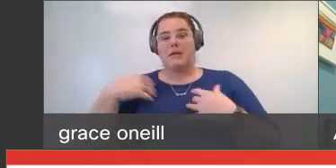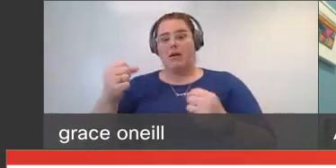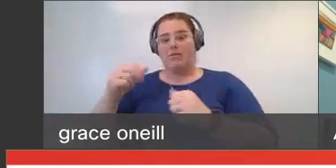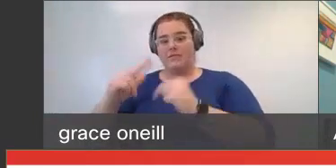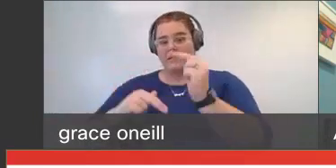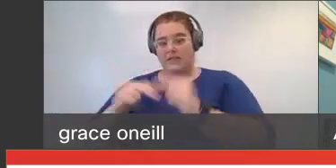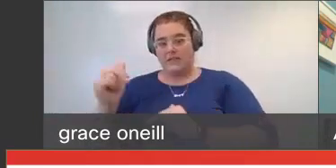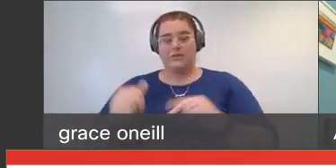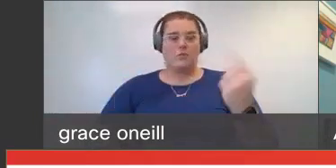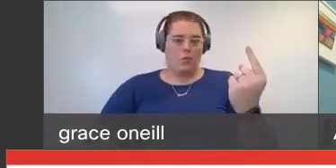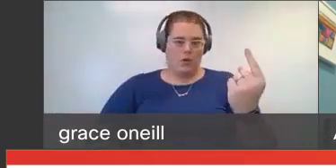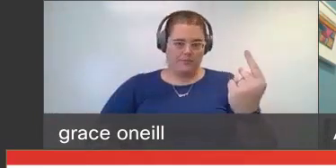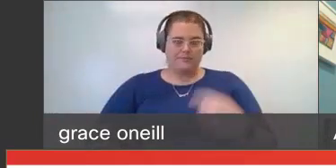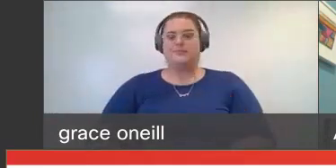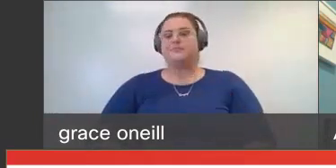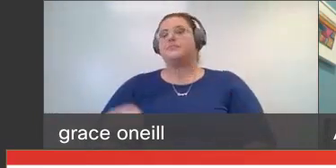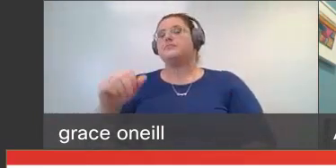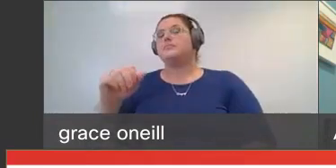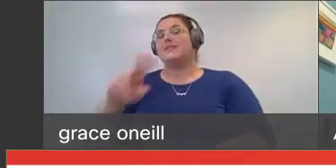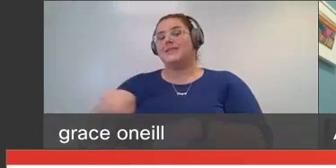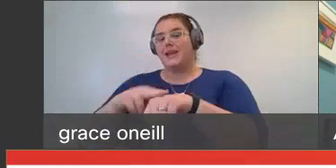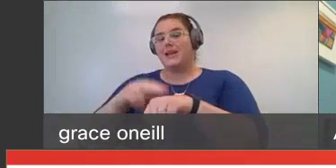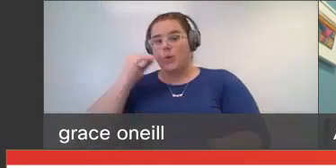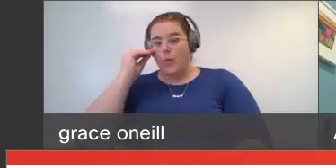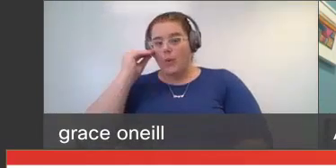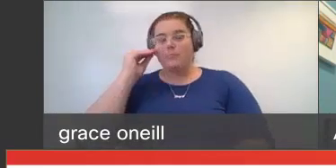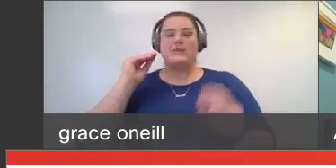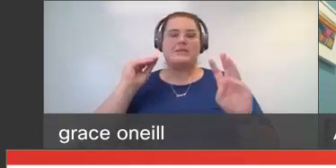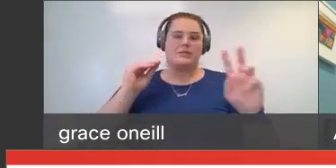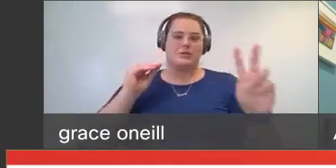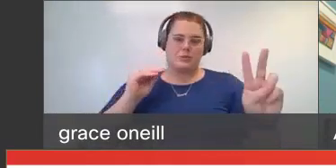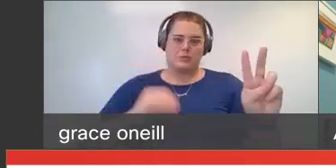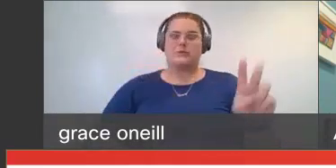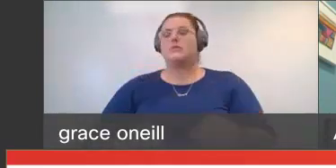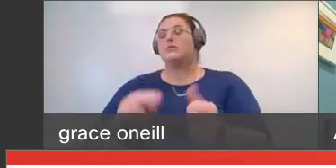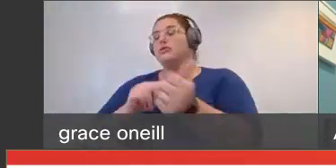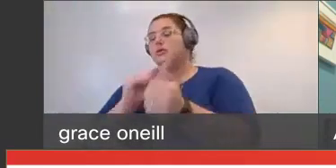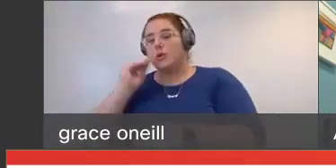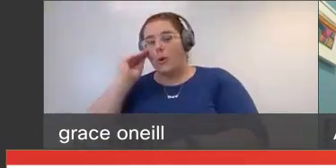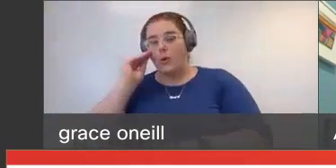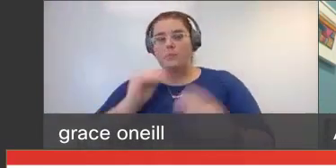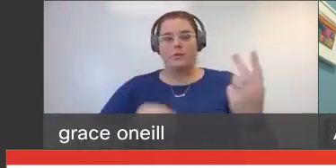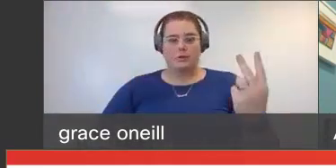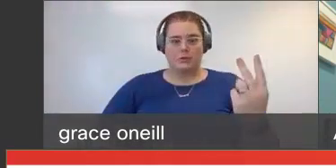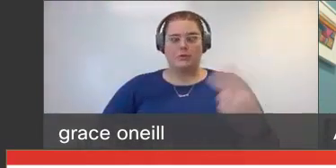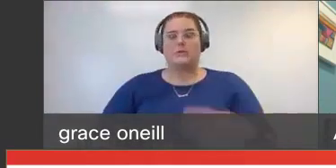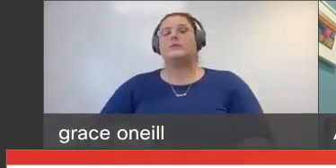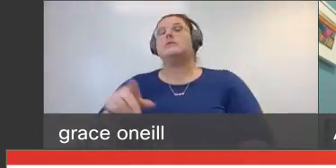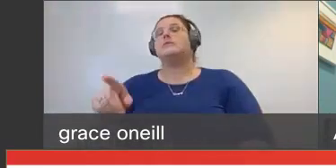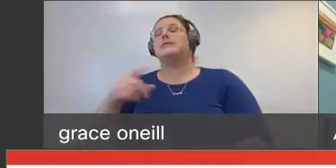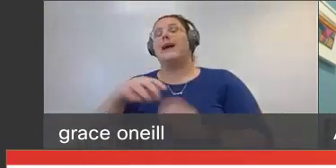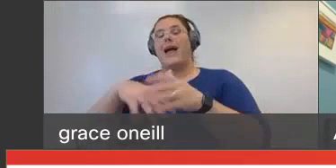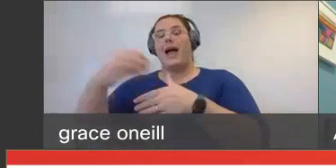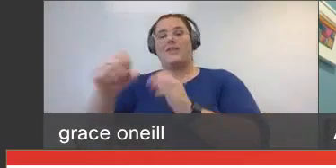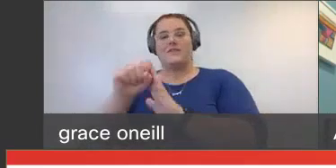facility, 62 people in their natural homes, 2 people in a nursing home, 4 people in